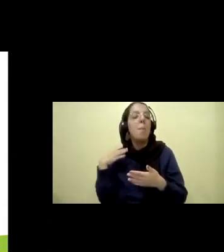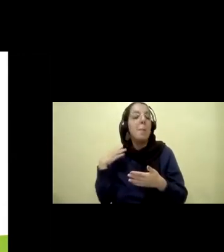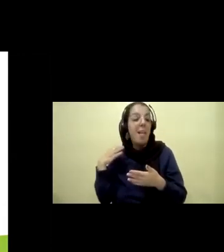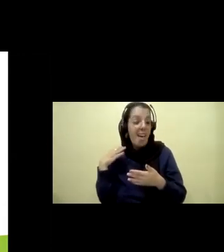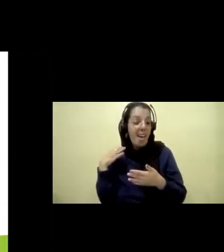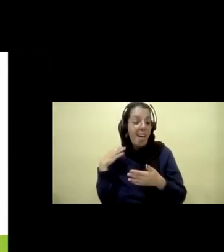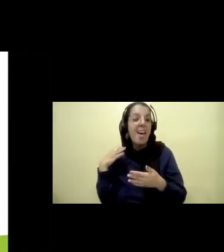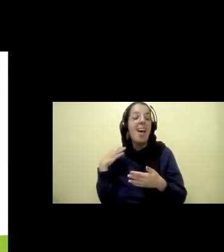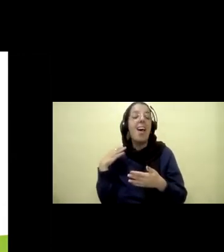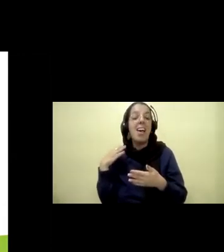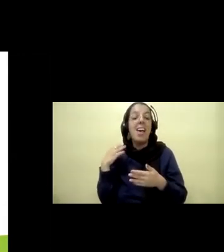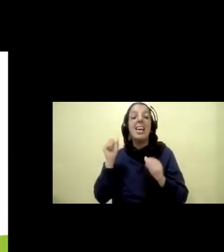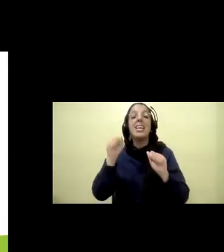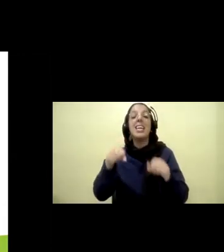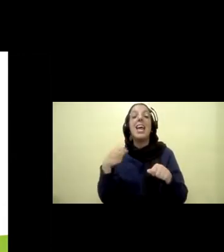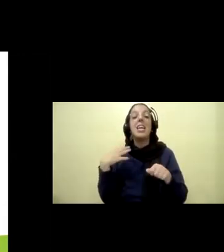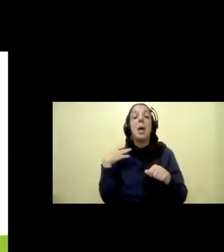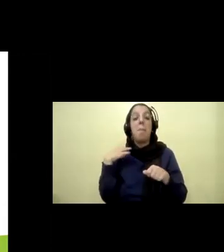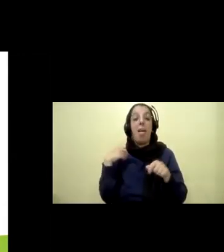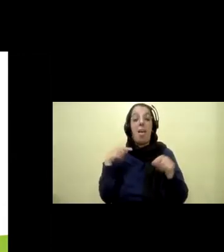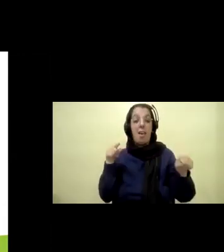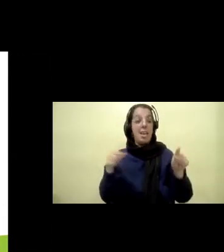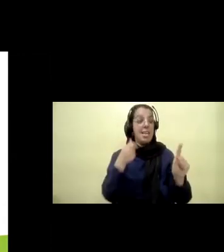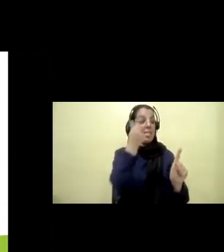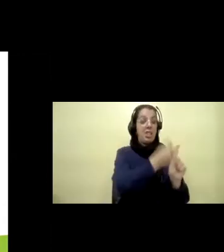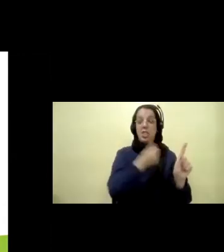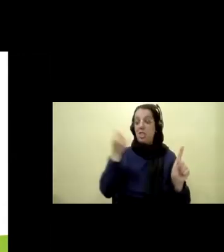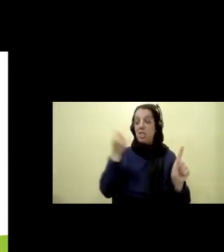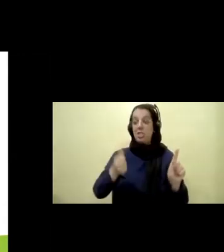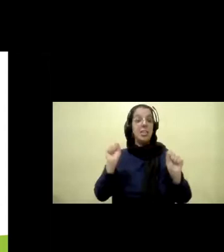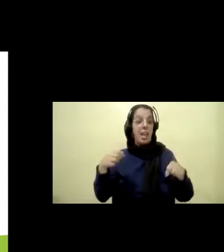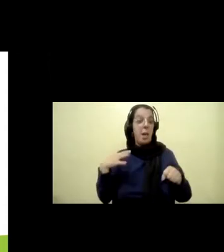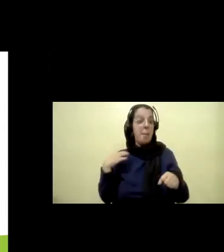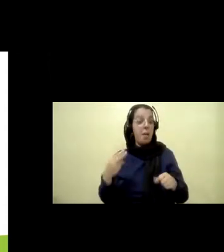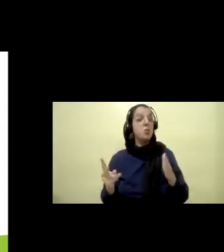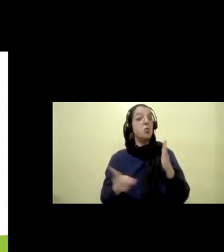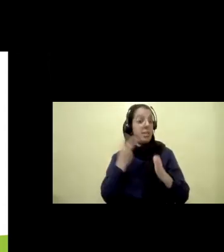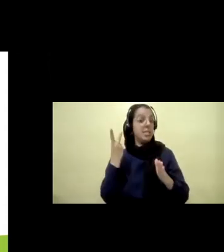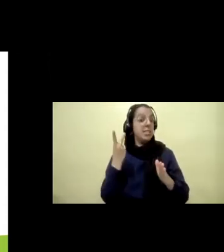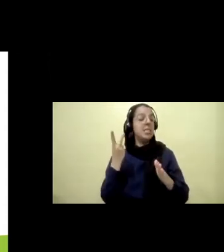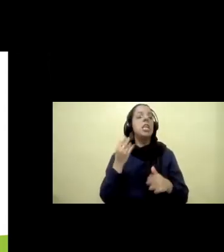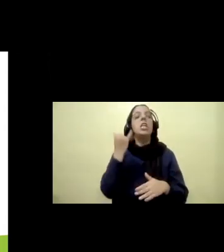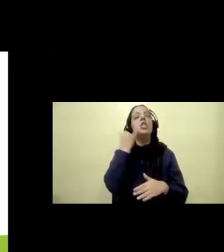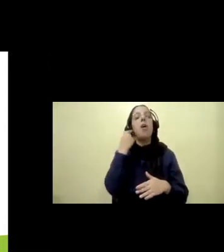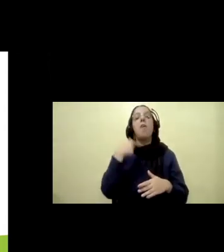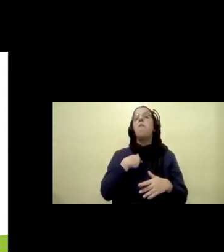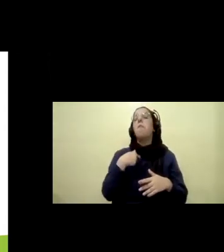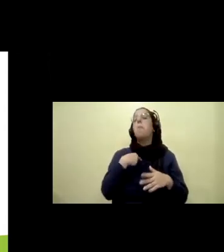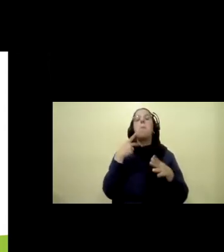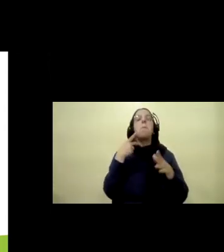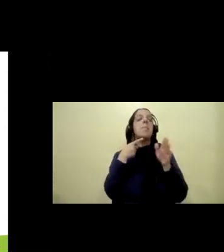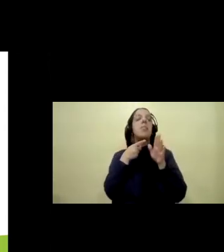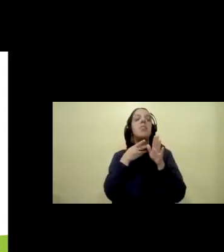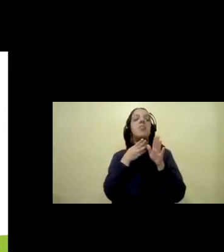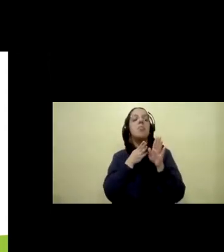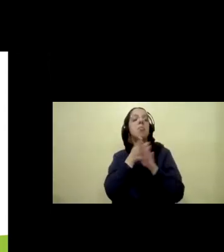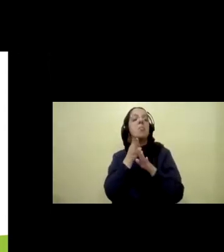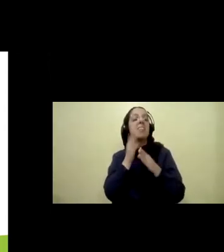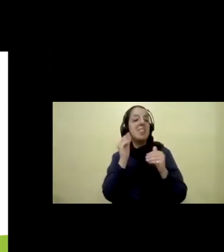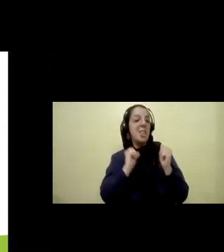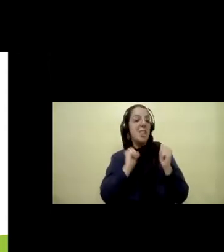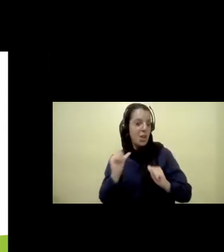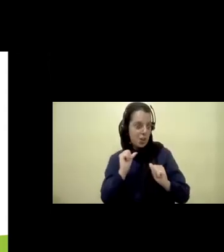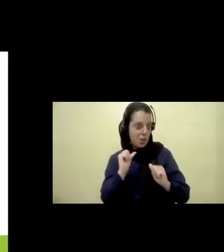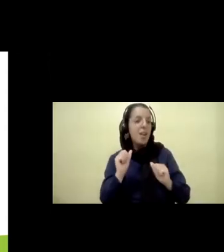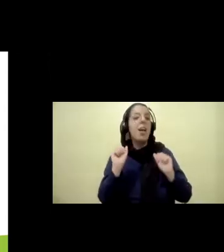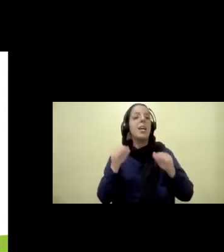a grant in each of these two categories. So as a theater artist, I could have a project grant in a theater program, and I could